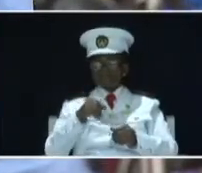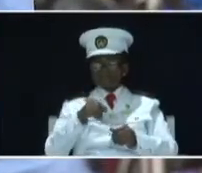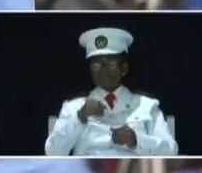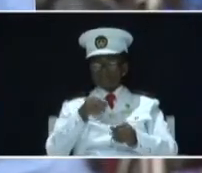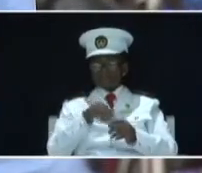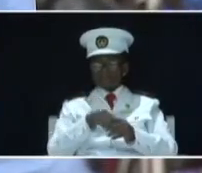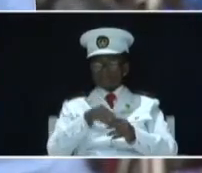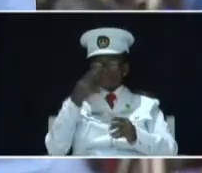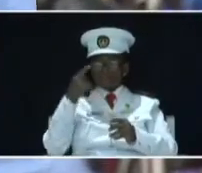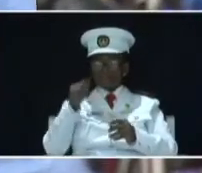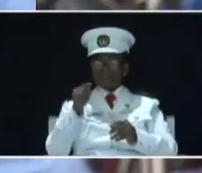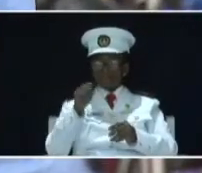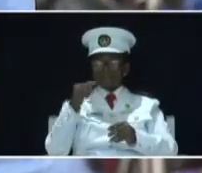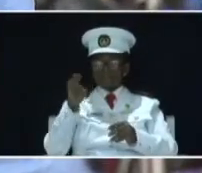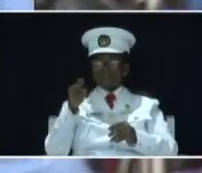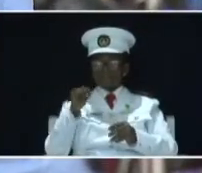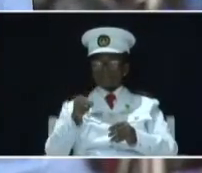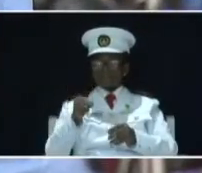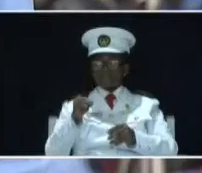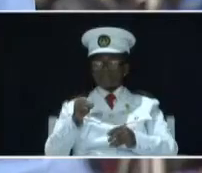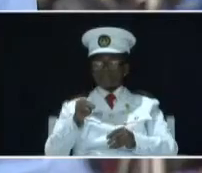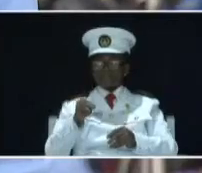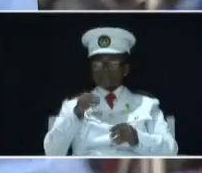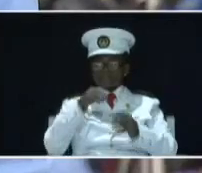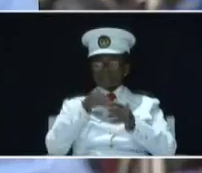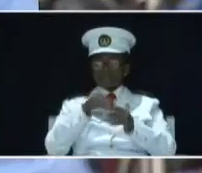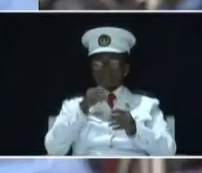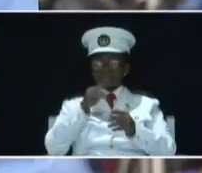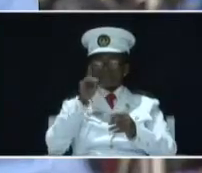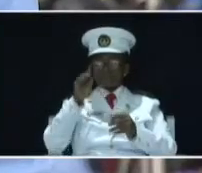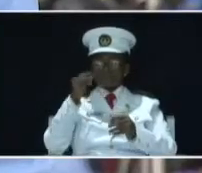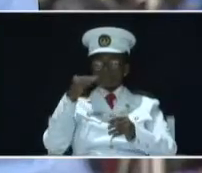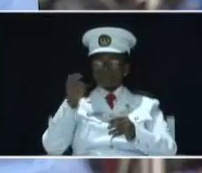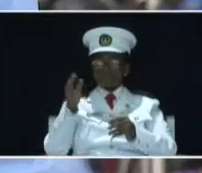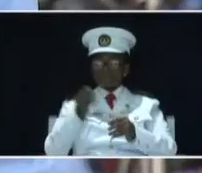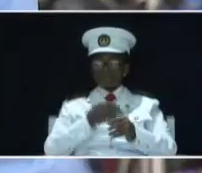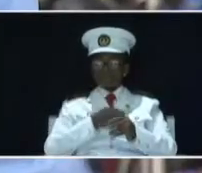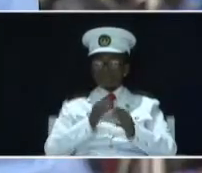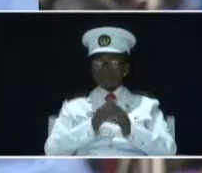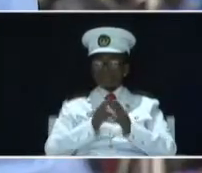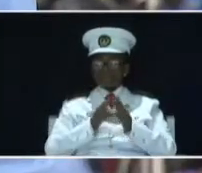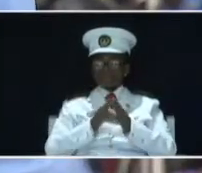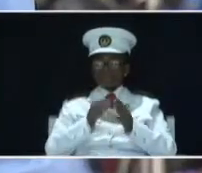In one of our meetings, I think it was in Slovakia,